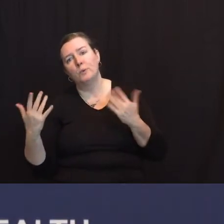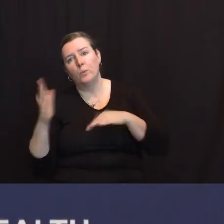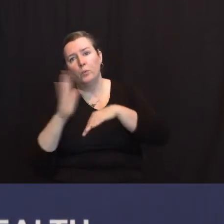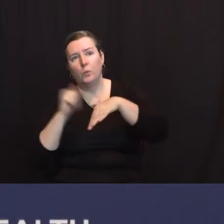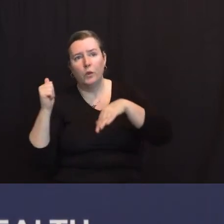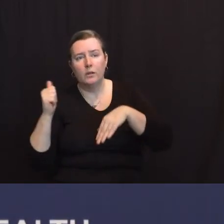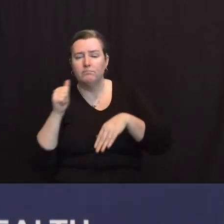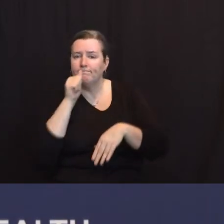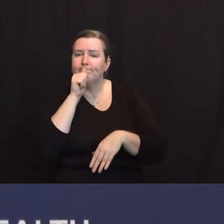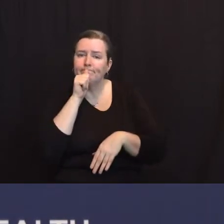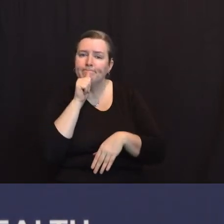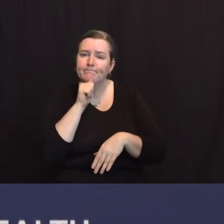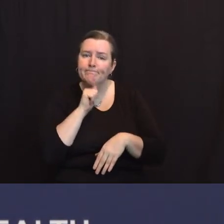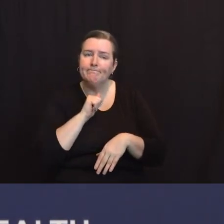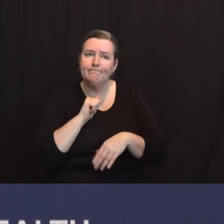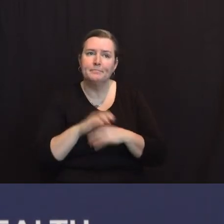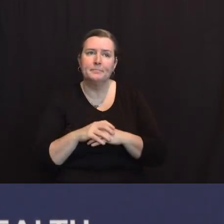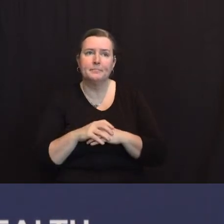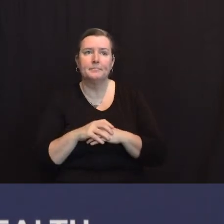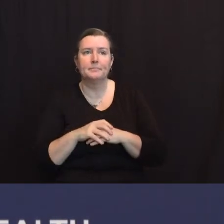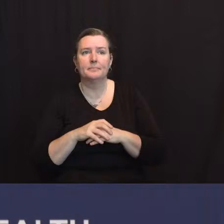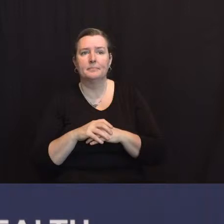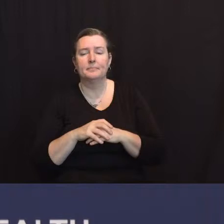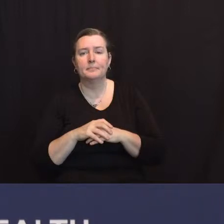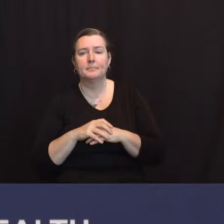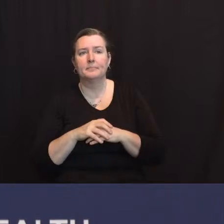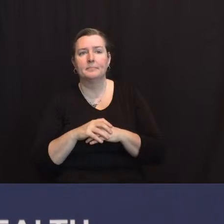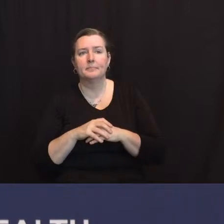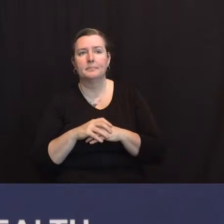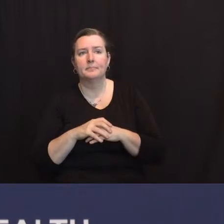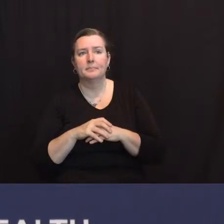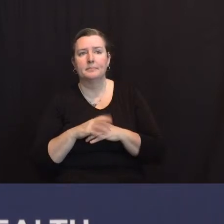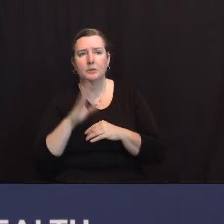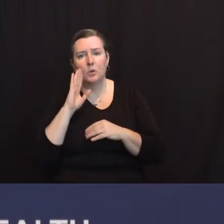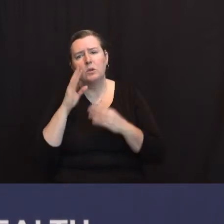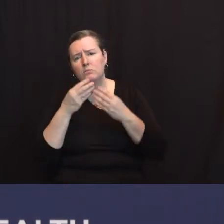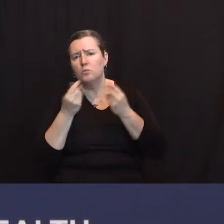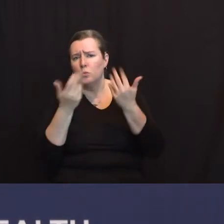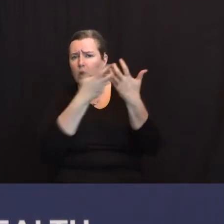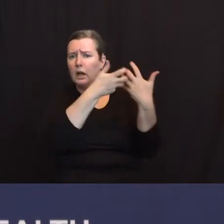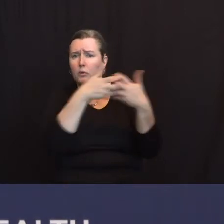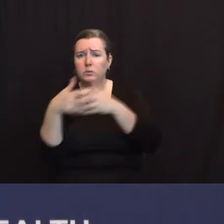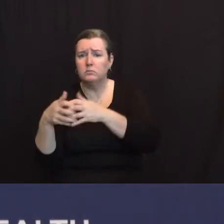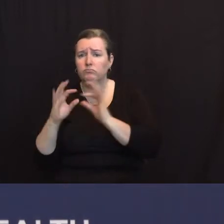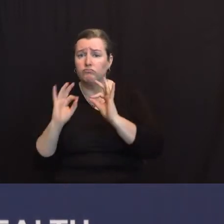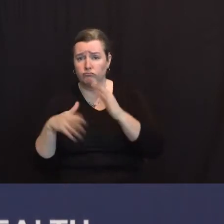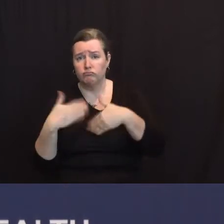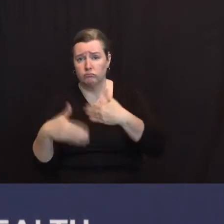period of time, it ultimately sorts for. Fair to say. Thank you, Dustin.